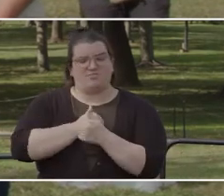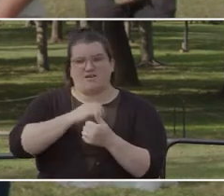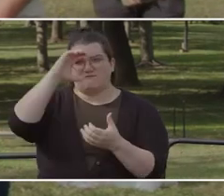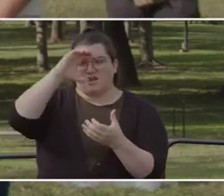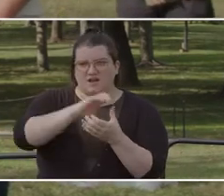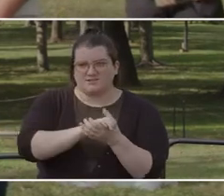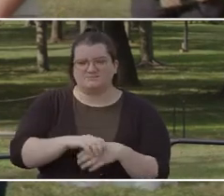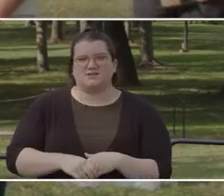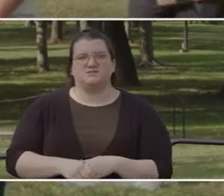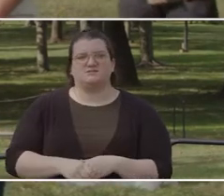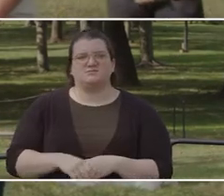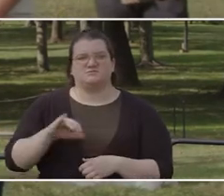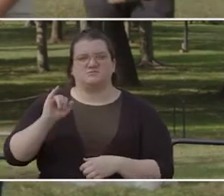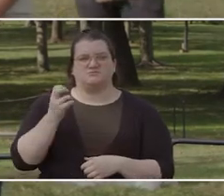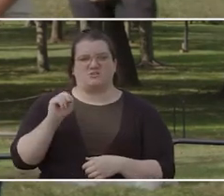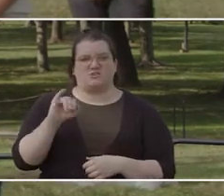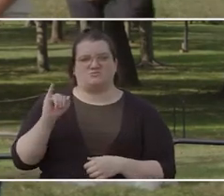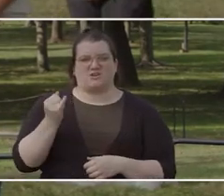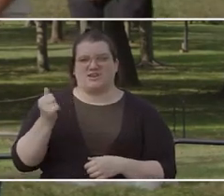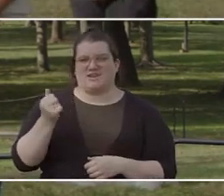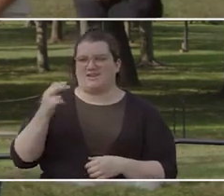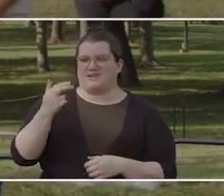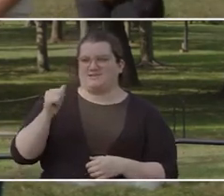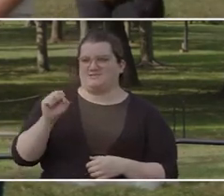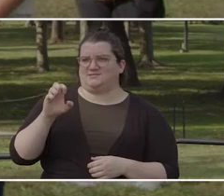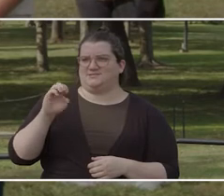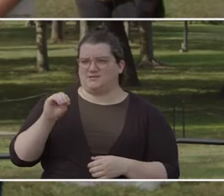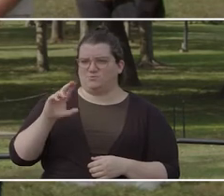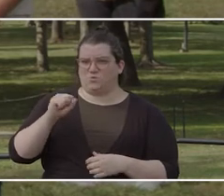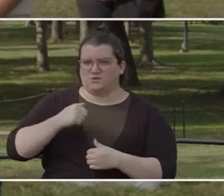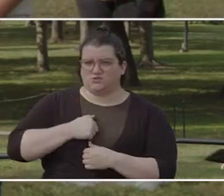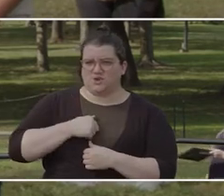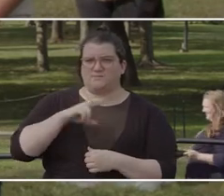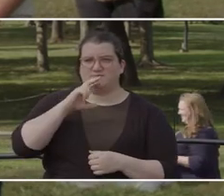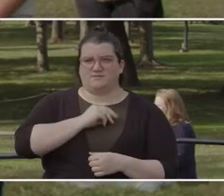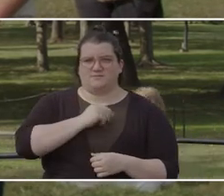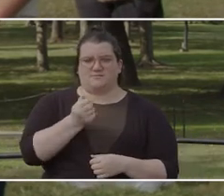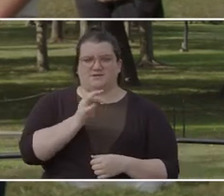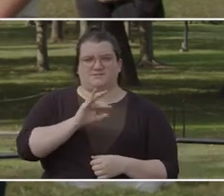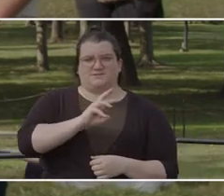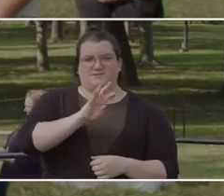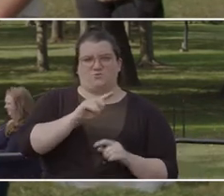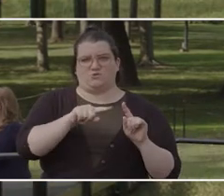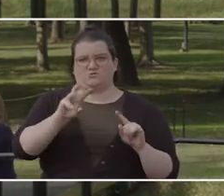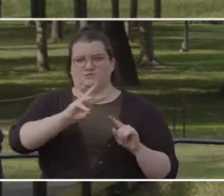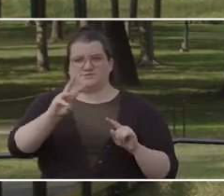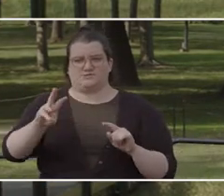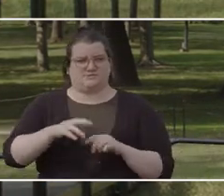husband, John J. Beliza, U.S. Army, Vietnam, 1964 to 1966.